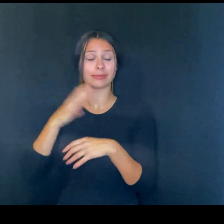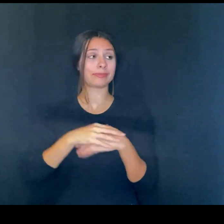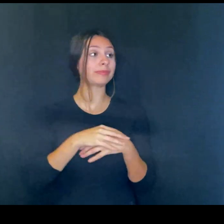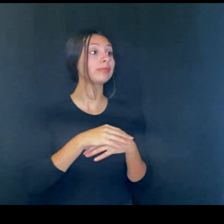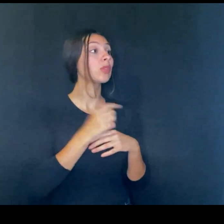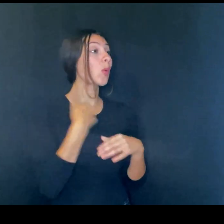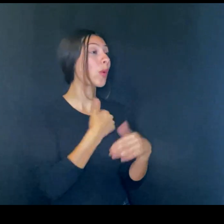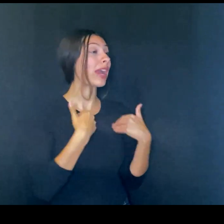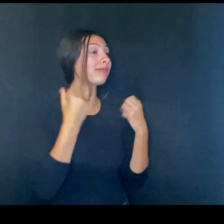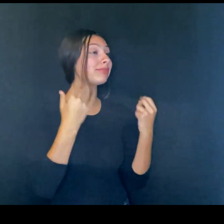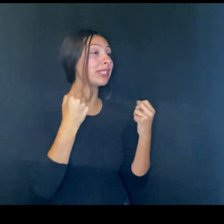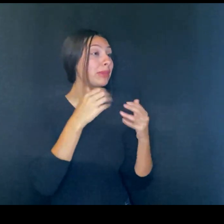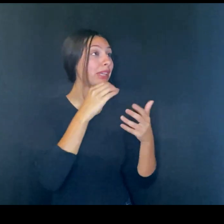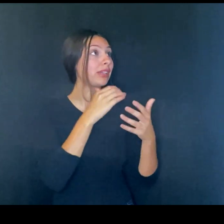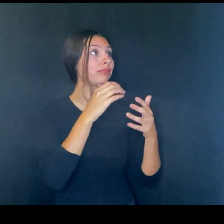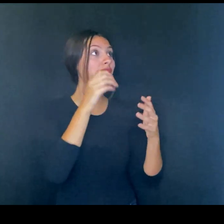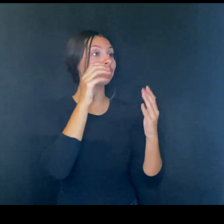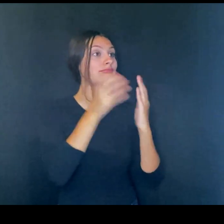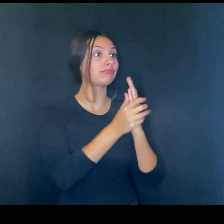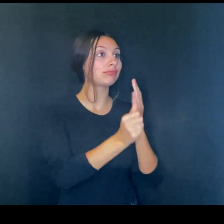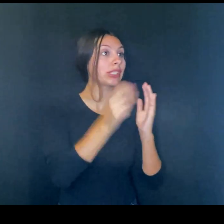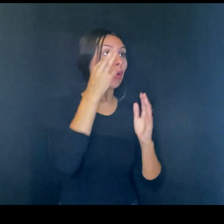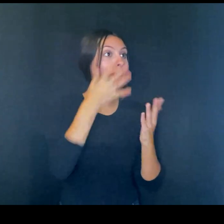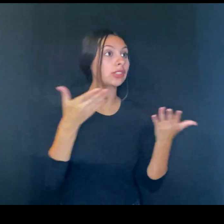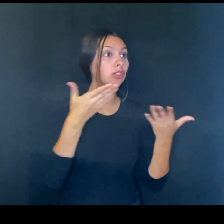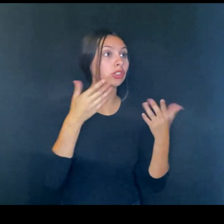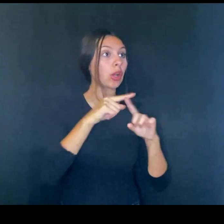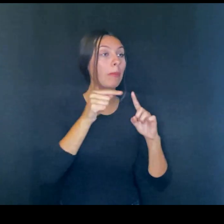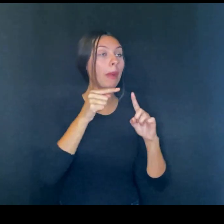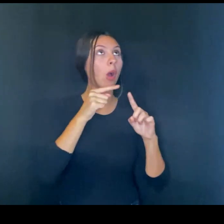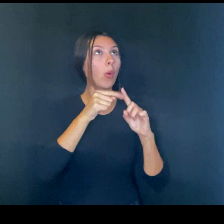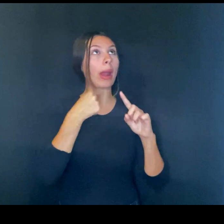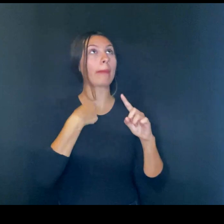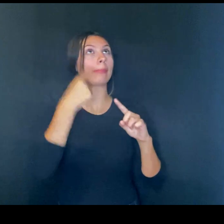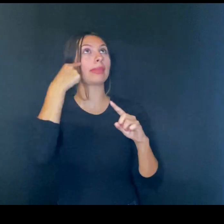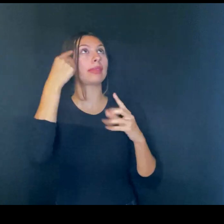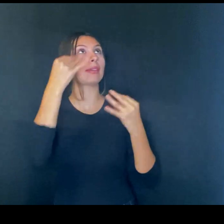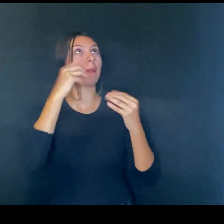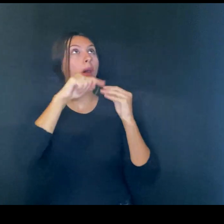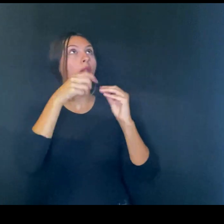if I'm thinking outside, one person in particular I think of is Francis Chan.